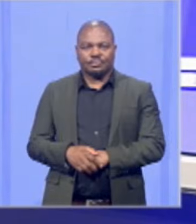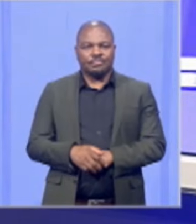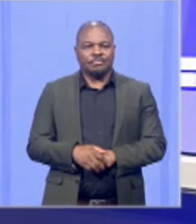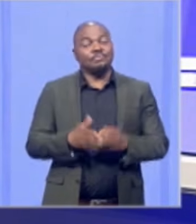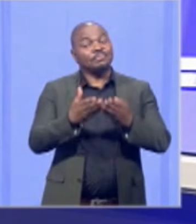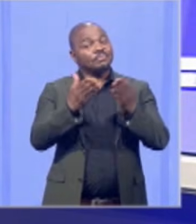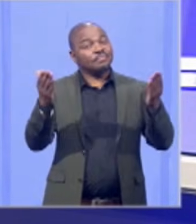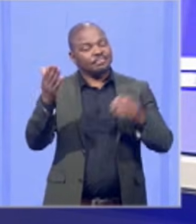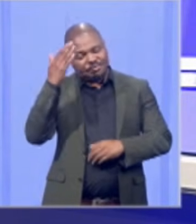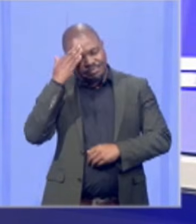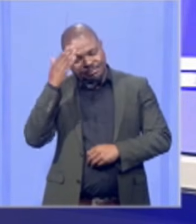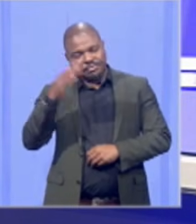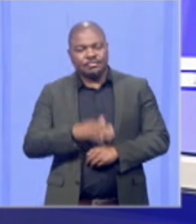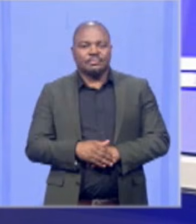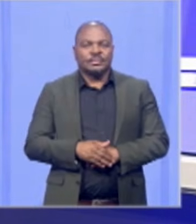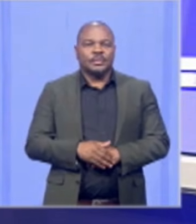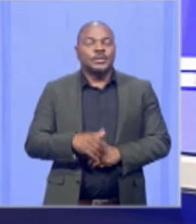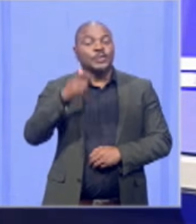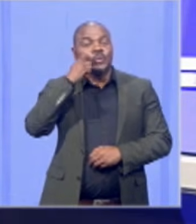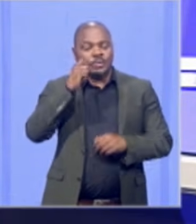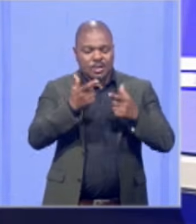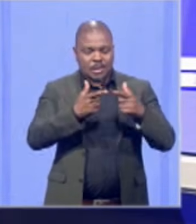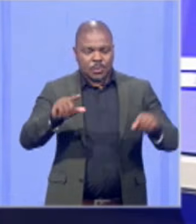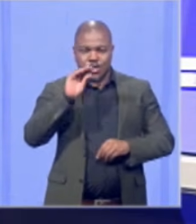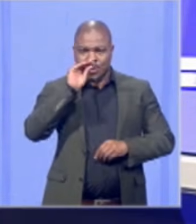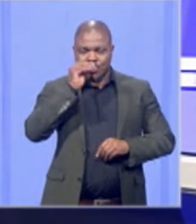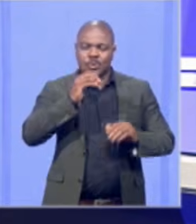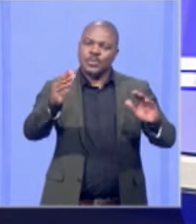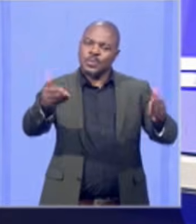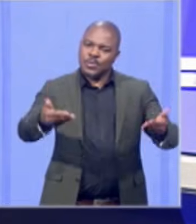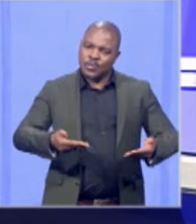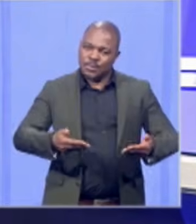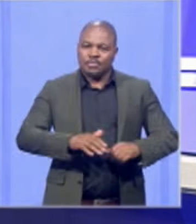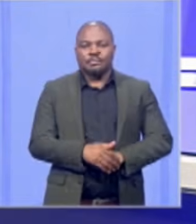Mothoetso madume ga fele wa mogetswe mo kgasong ya rona ya dikgang tsa Setswana.